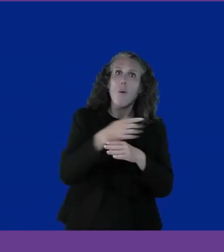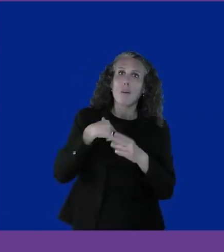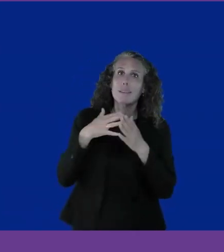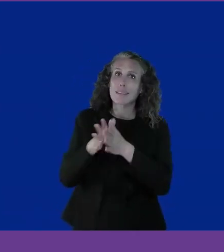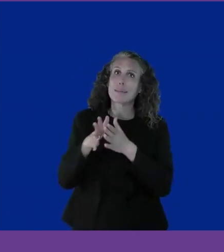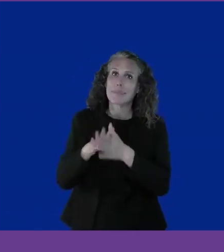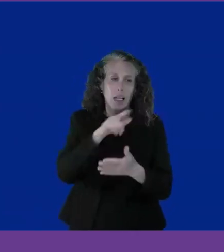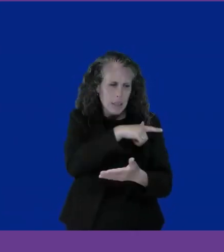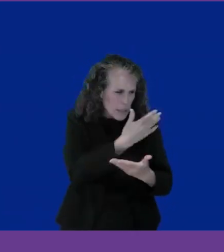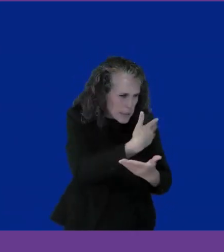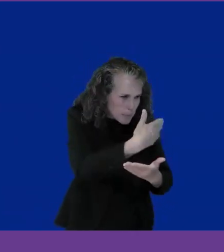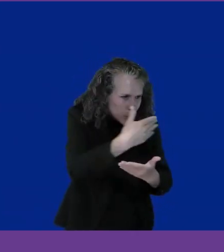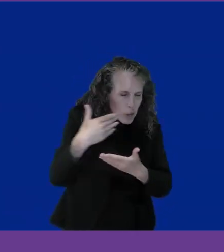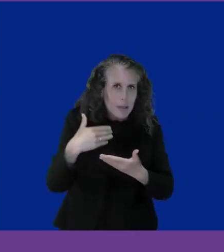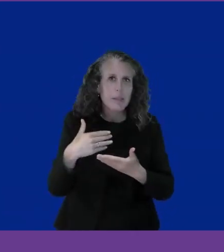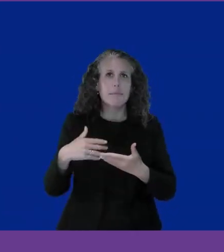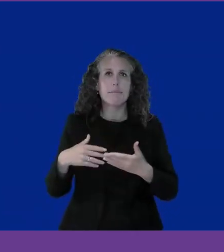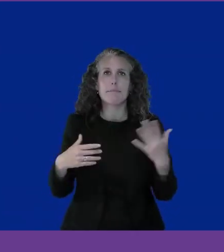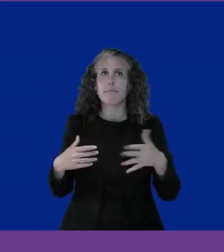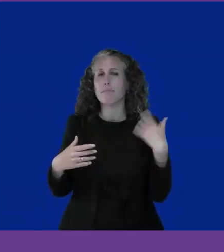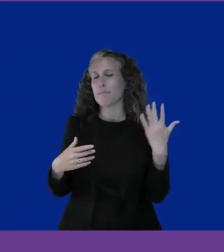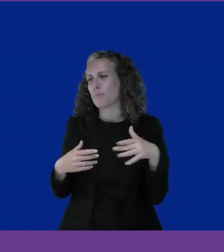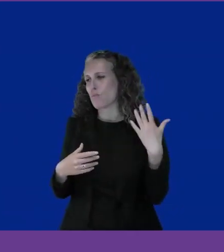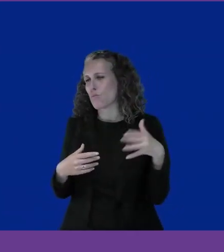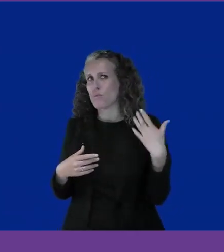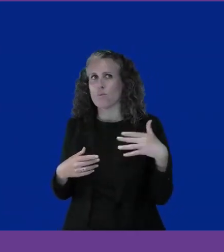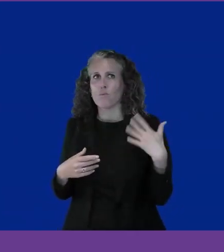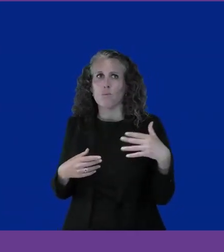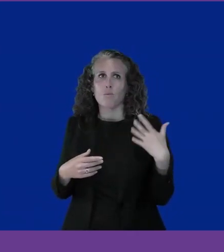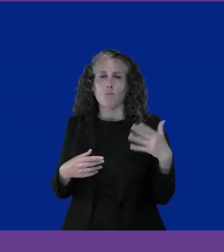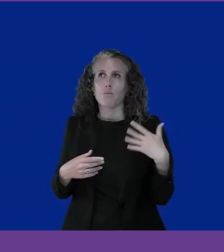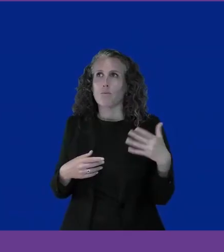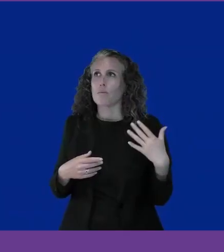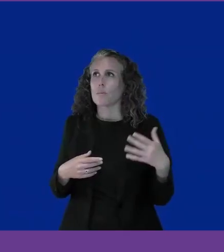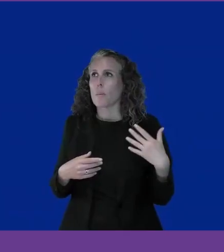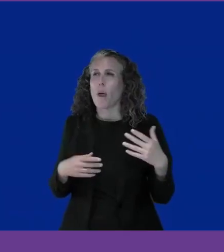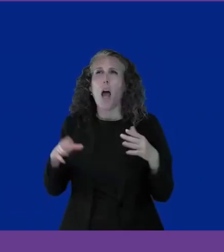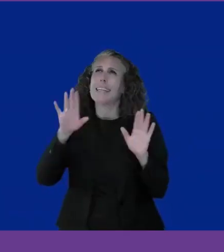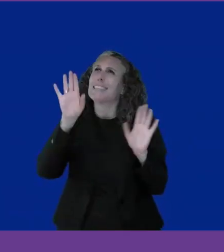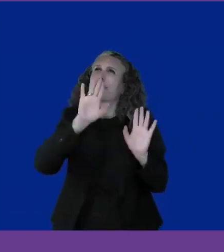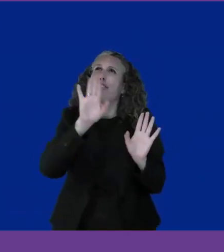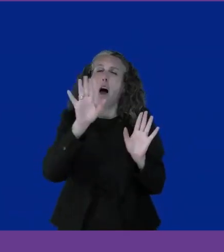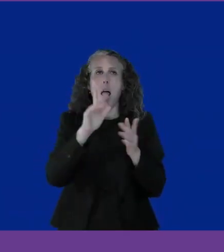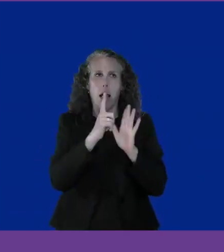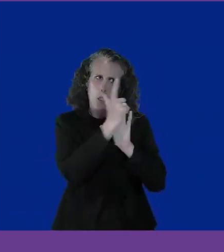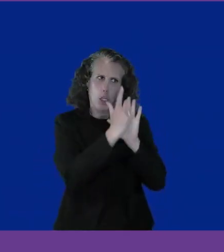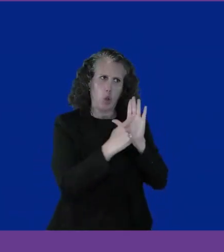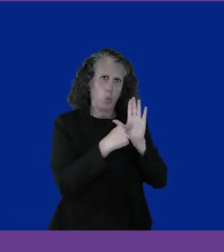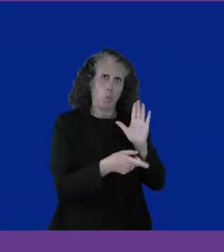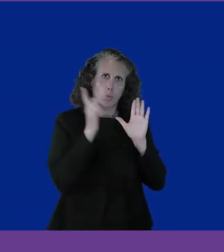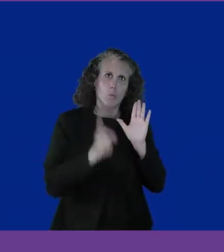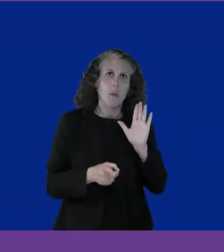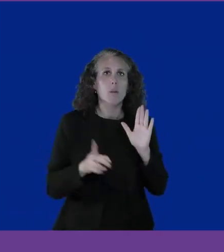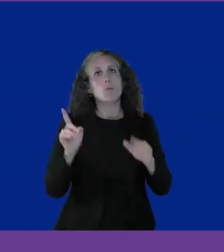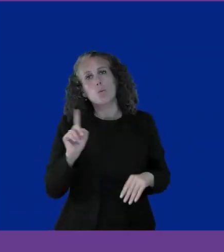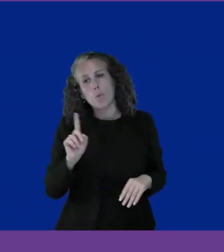that perhaps the requirement it's not really a legal requirement, but it's an